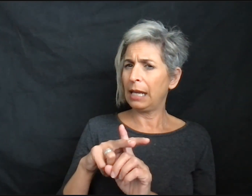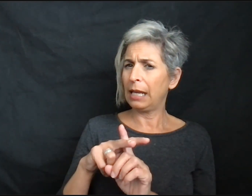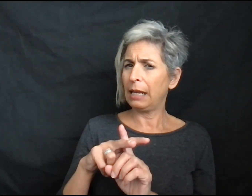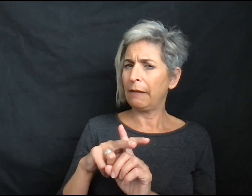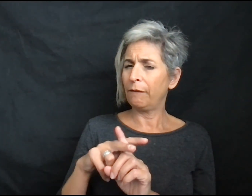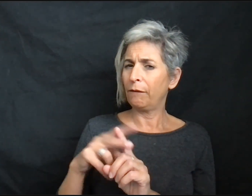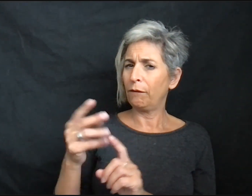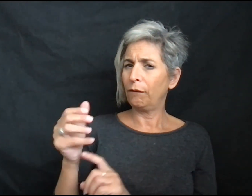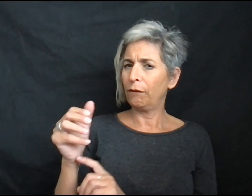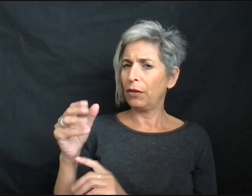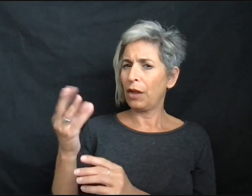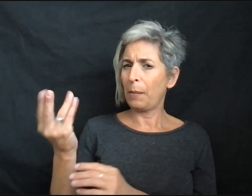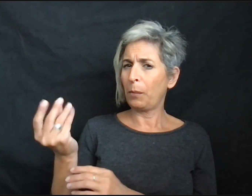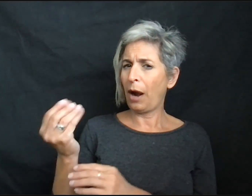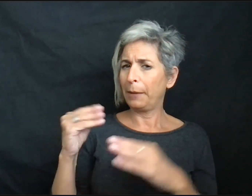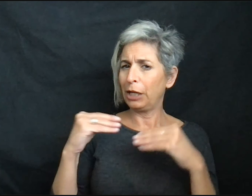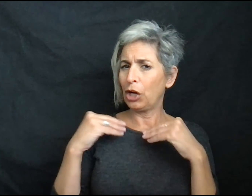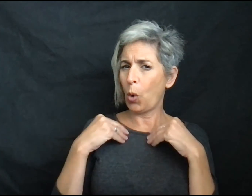owner?